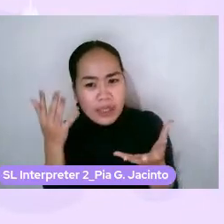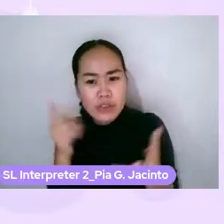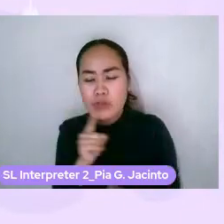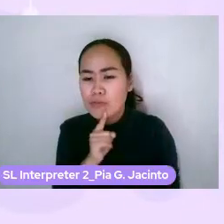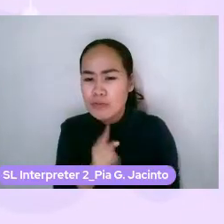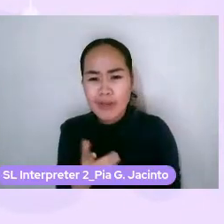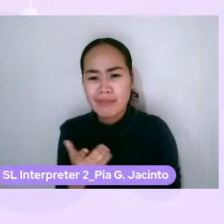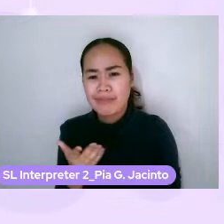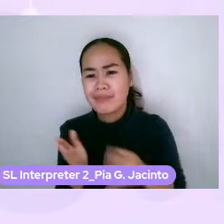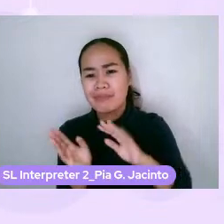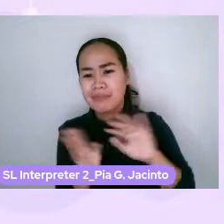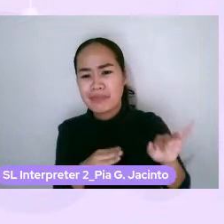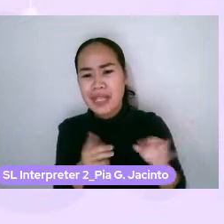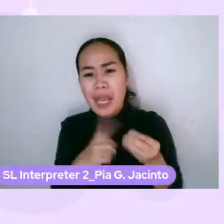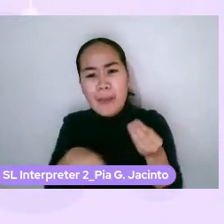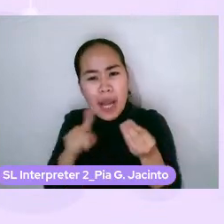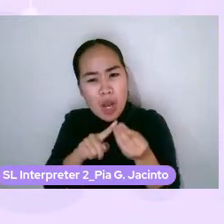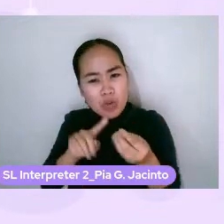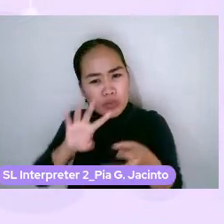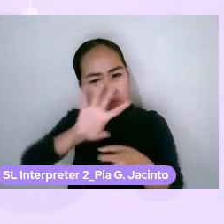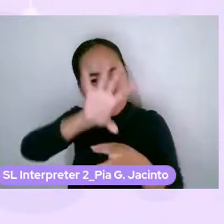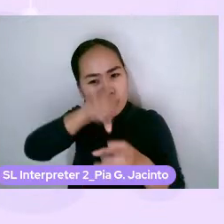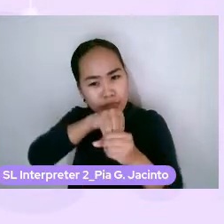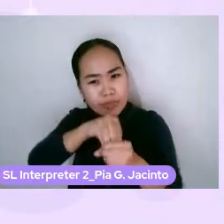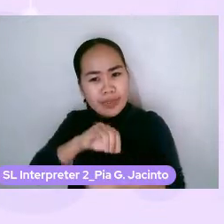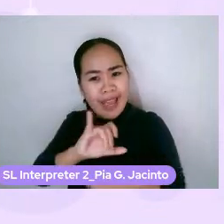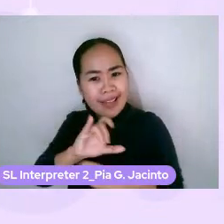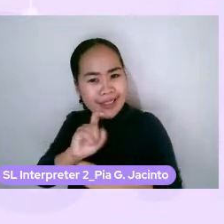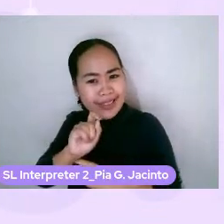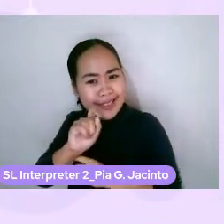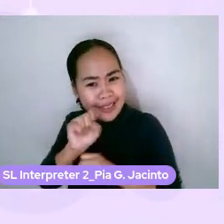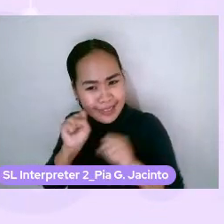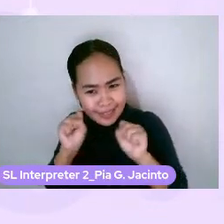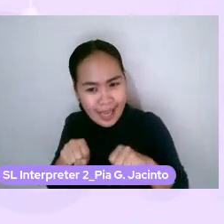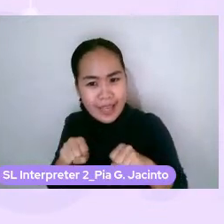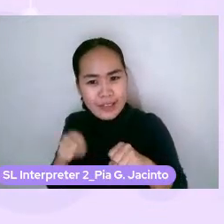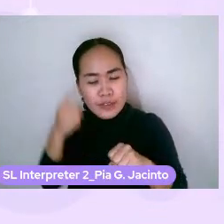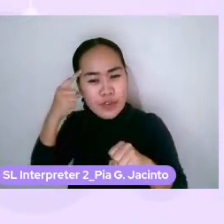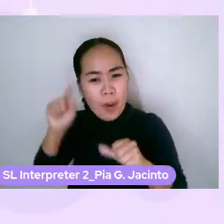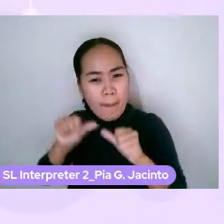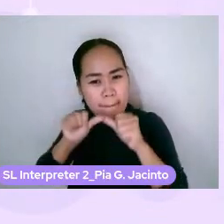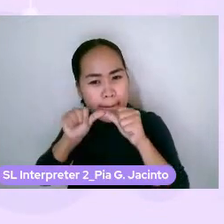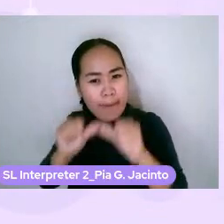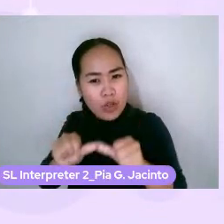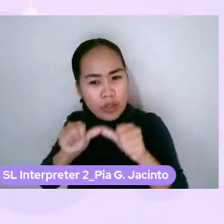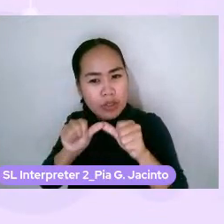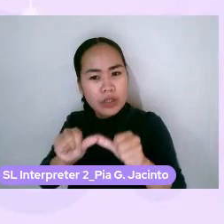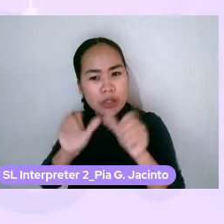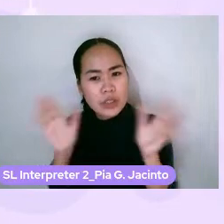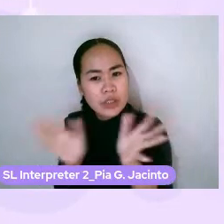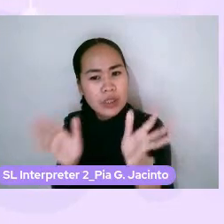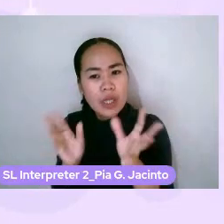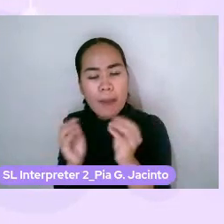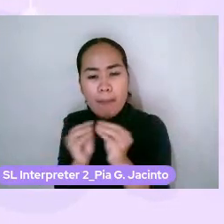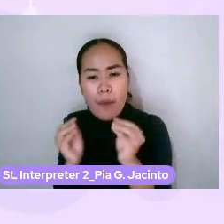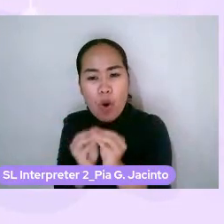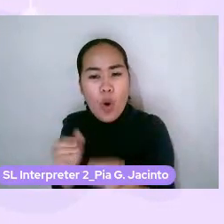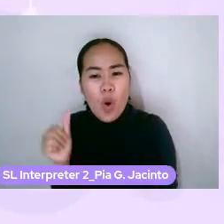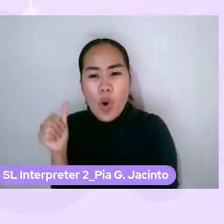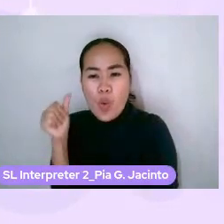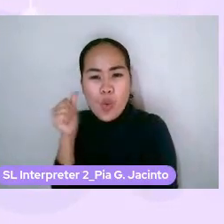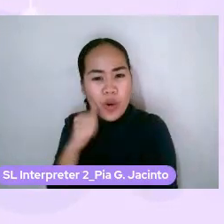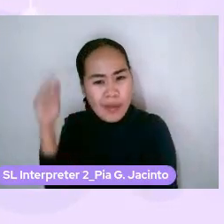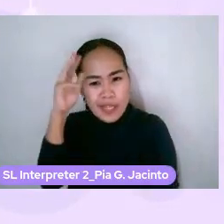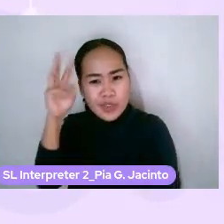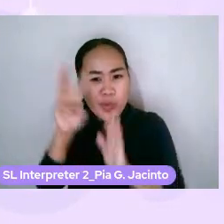from an inclusive and enabling ICT industry, we also push for the promotion of women's welfare in all aspects of